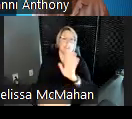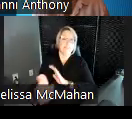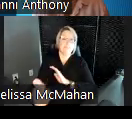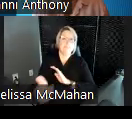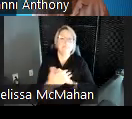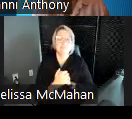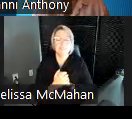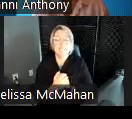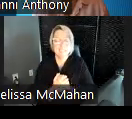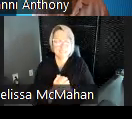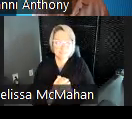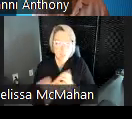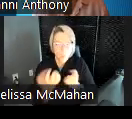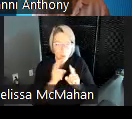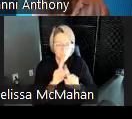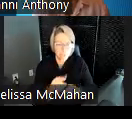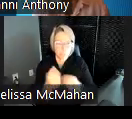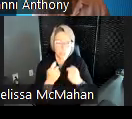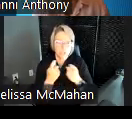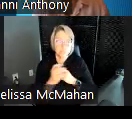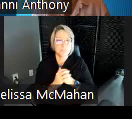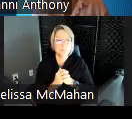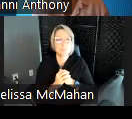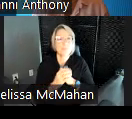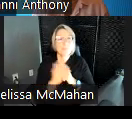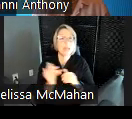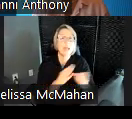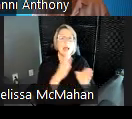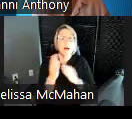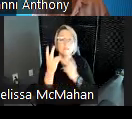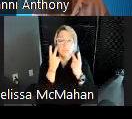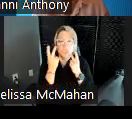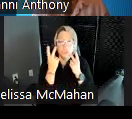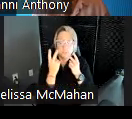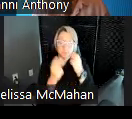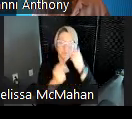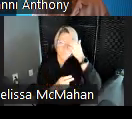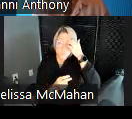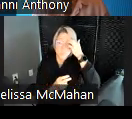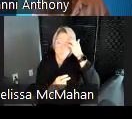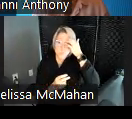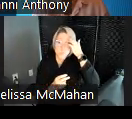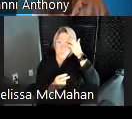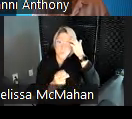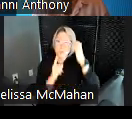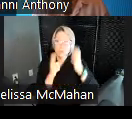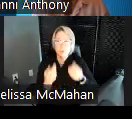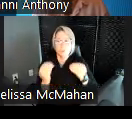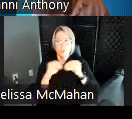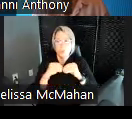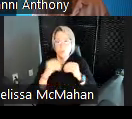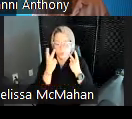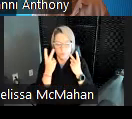you to get your questions answered. So we're going to move on to vision, and just know we got a lot more stuff on vision. Vision